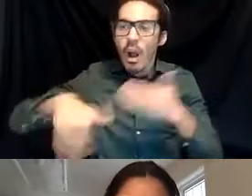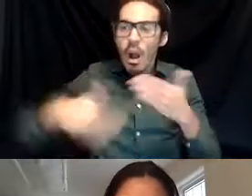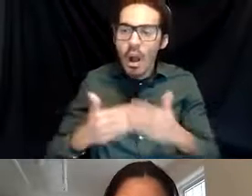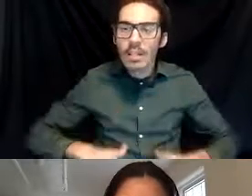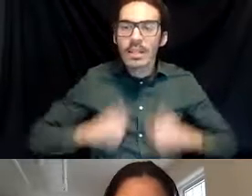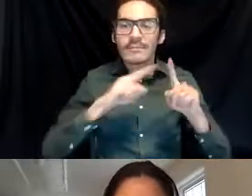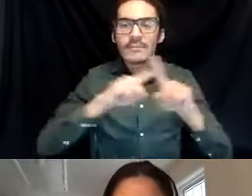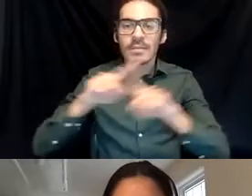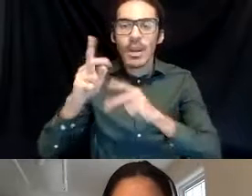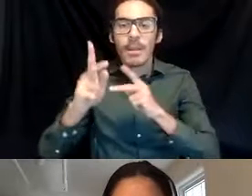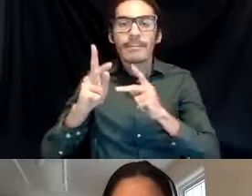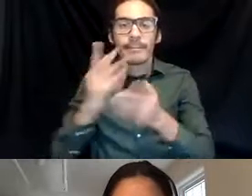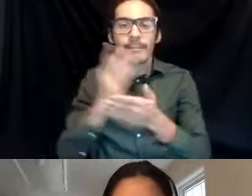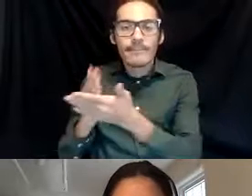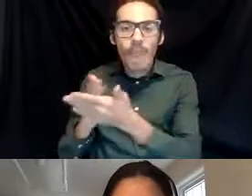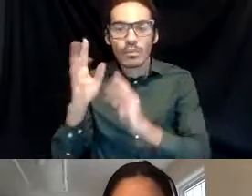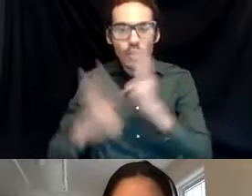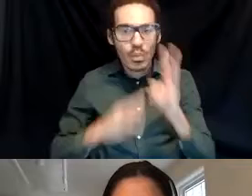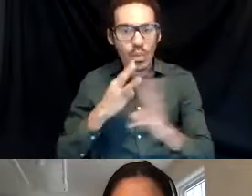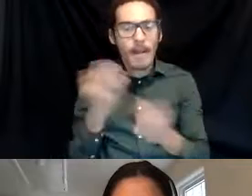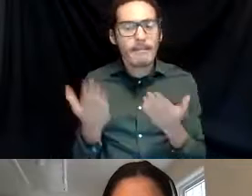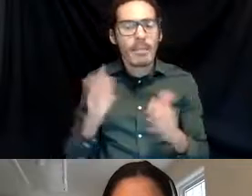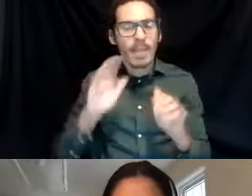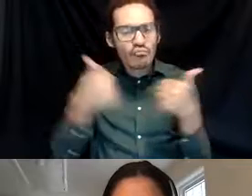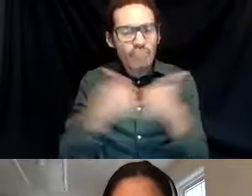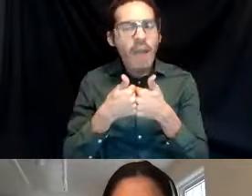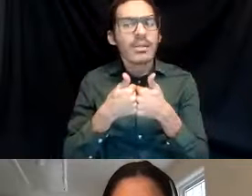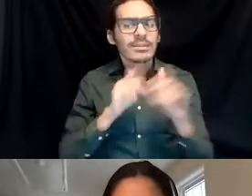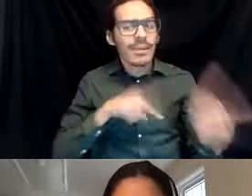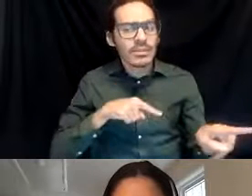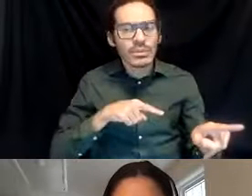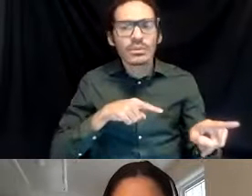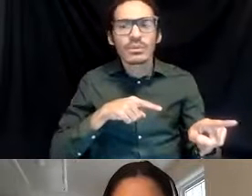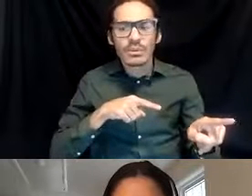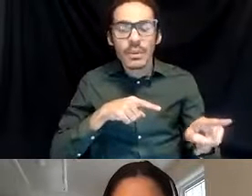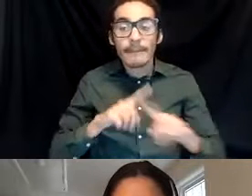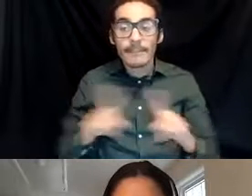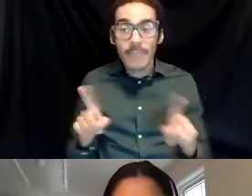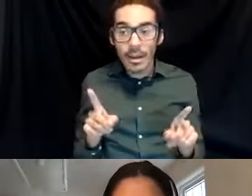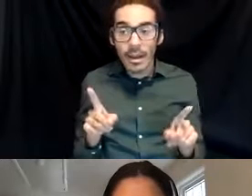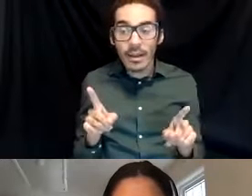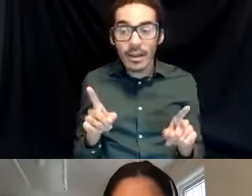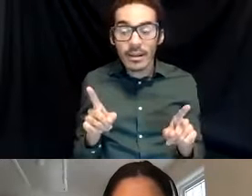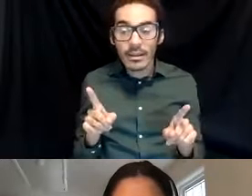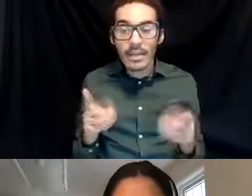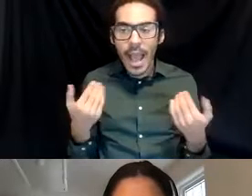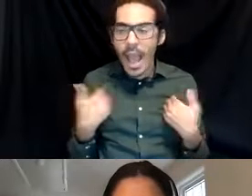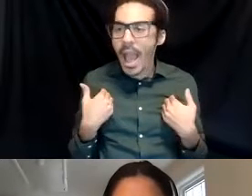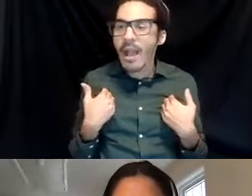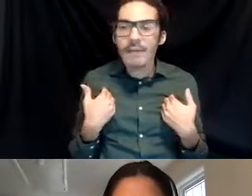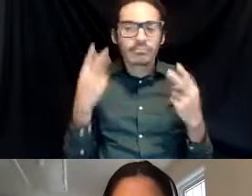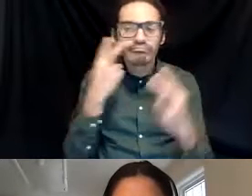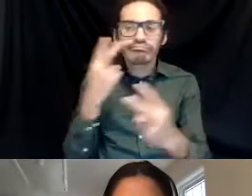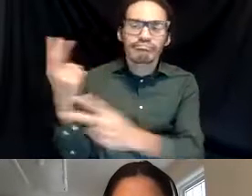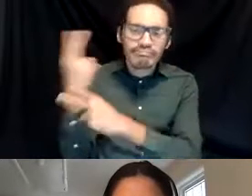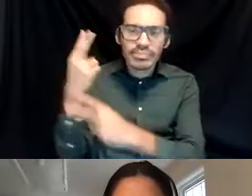of the world. So again, this might be a challenge to nail down. But is there a fond memory of any